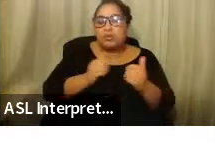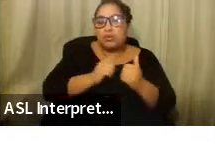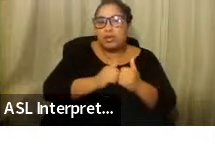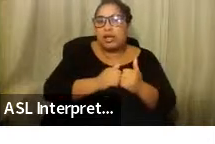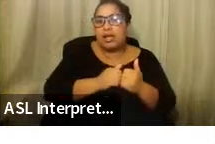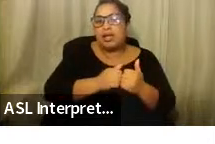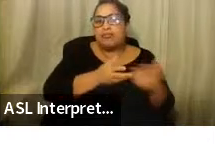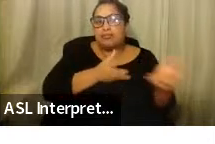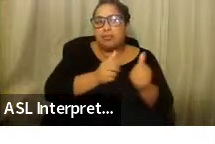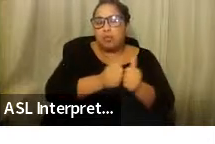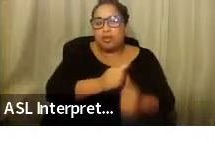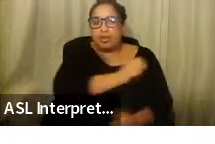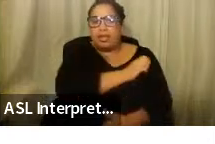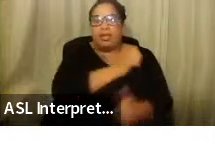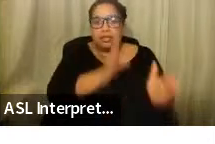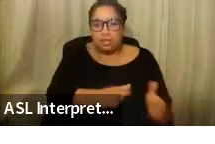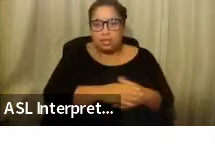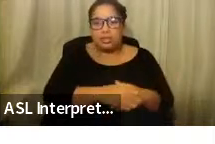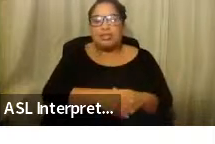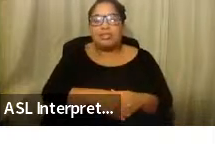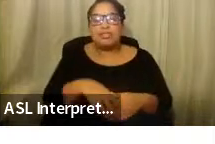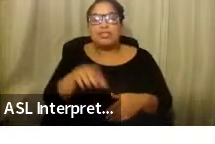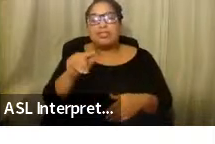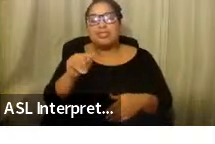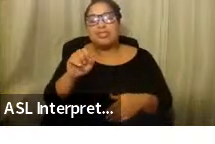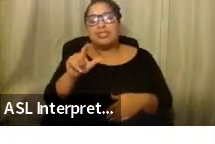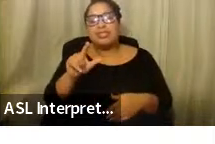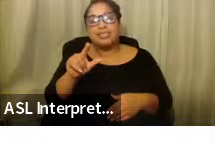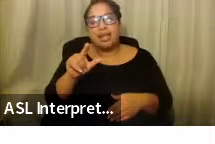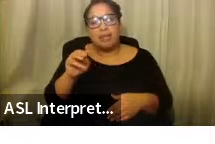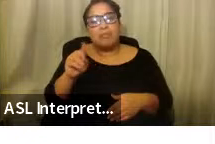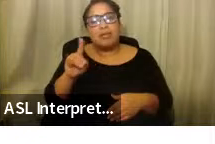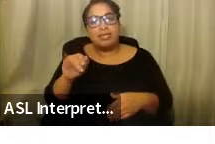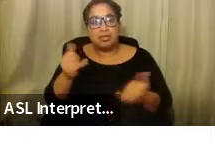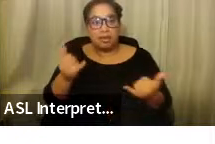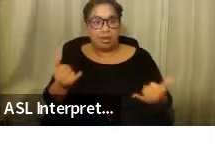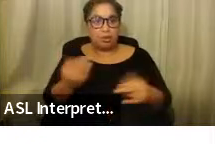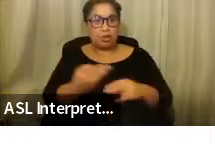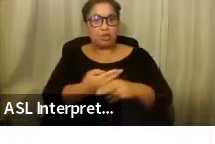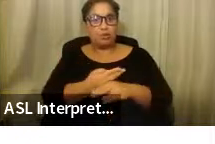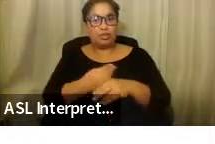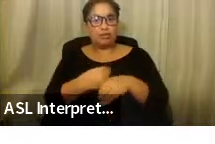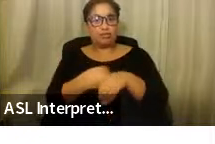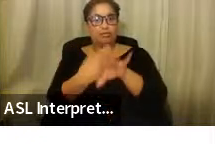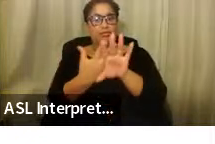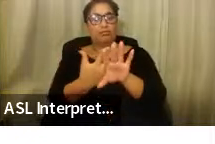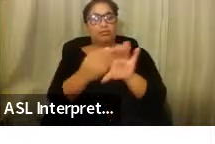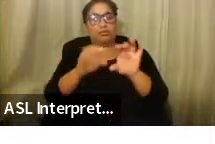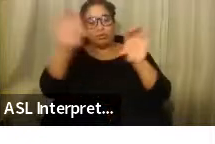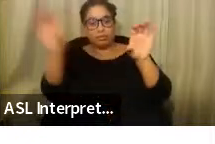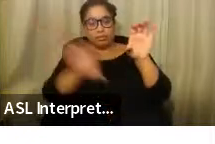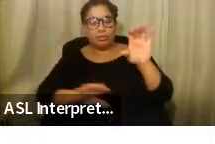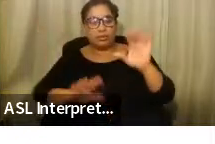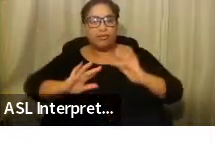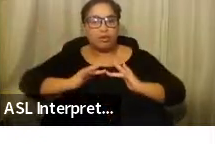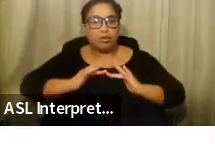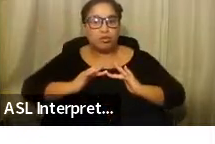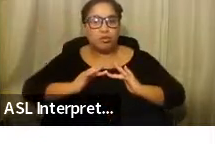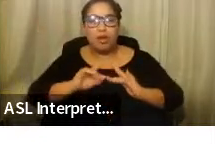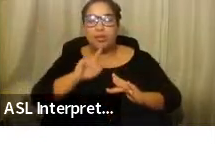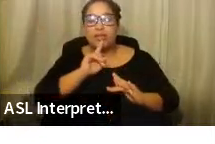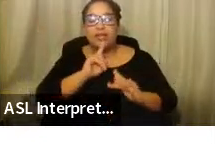a clinician. Telemedicine is great. We're having this meeting right now through this virtual option, and this is popping